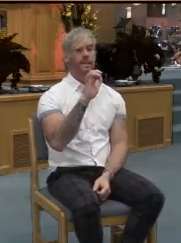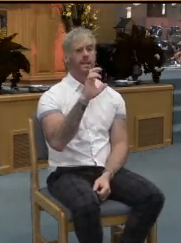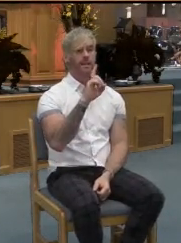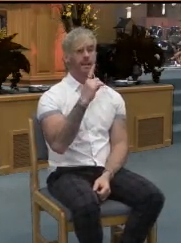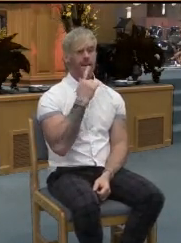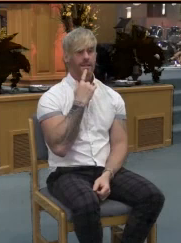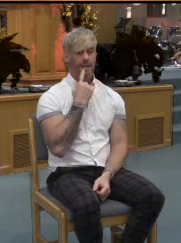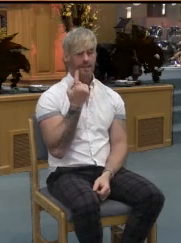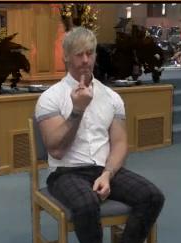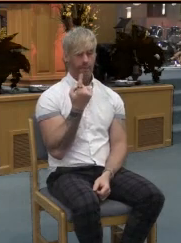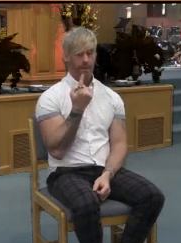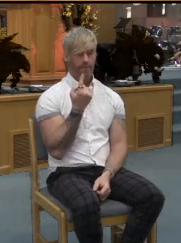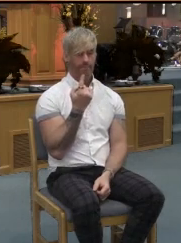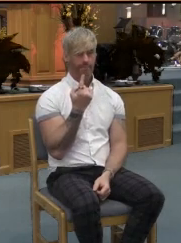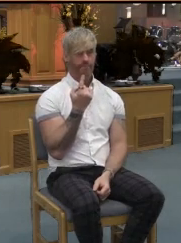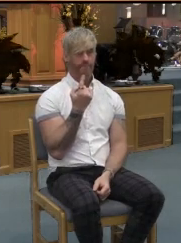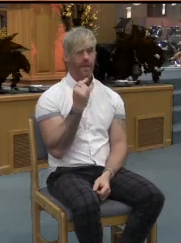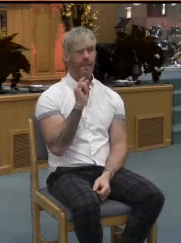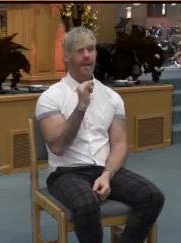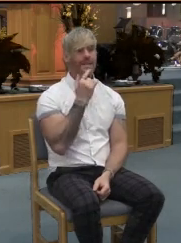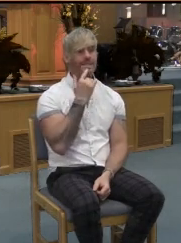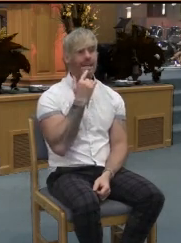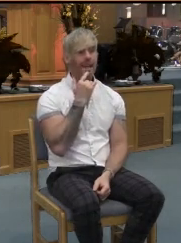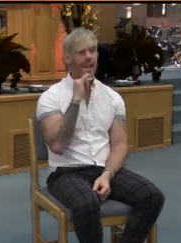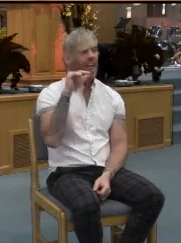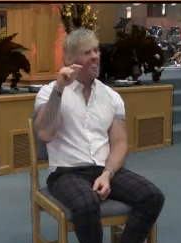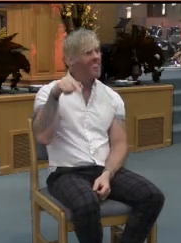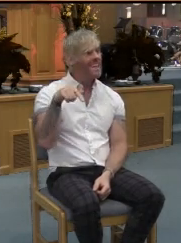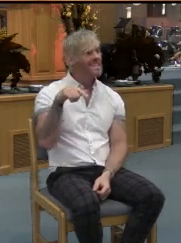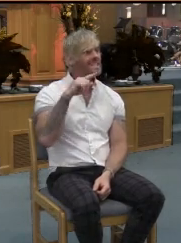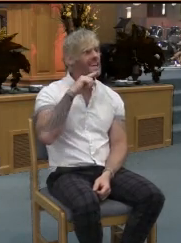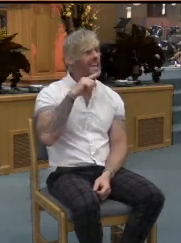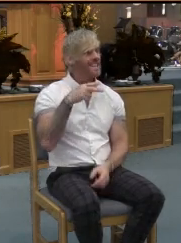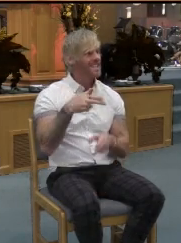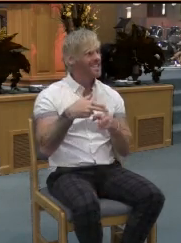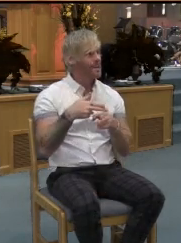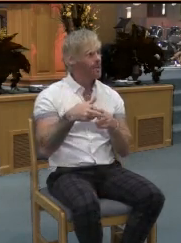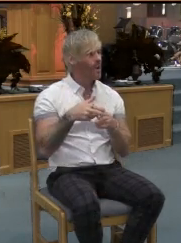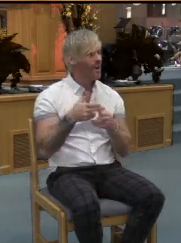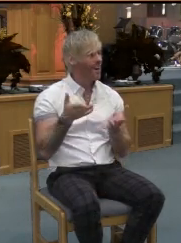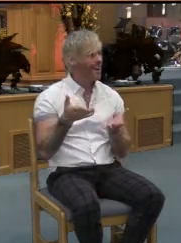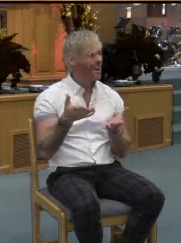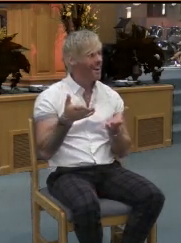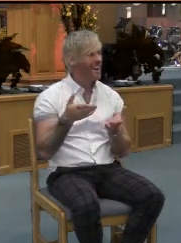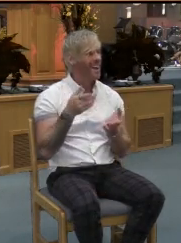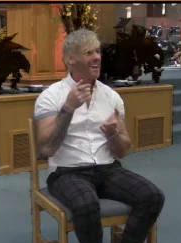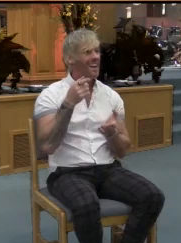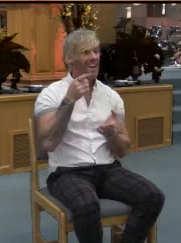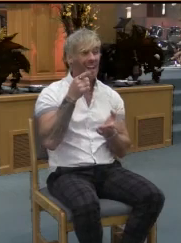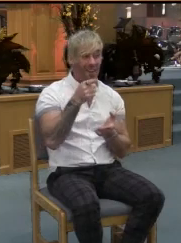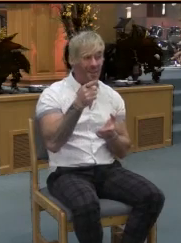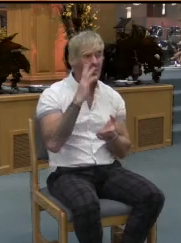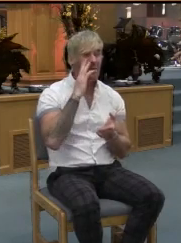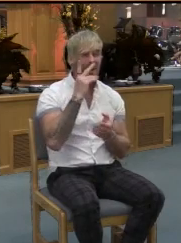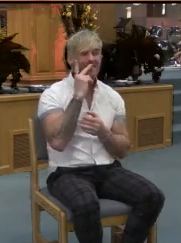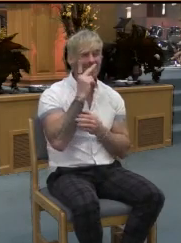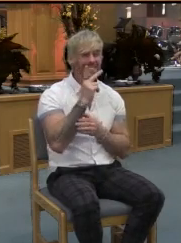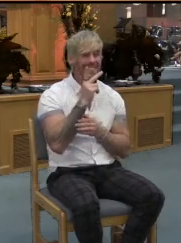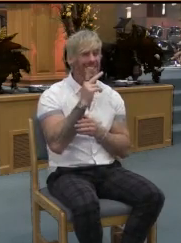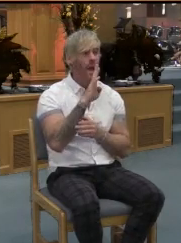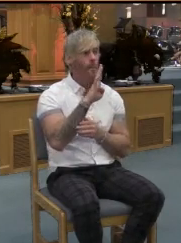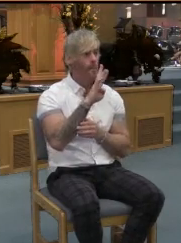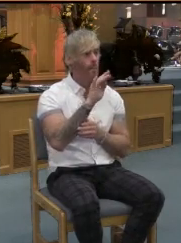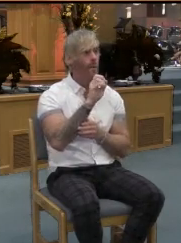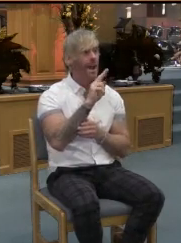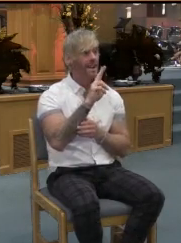this is temporary. He said, you're going to see brand again, because we know where he is. And